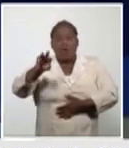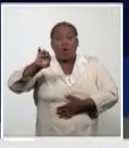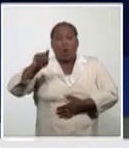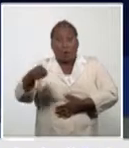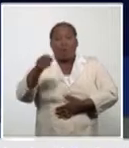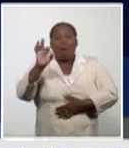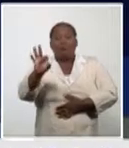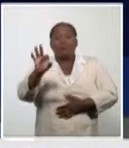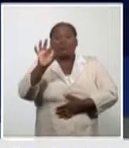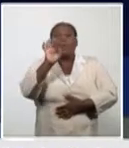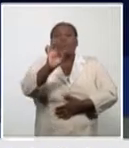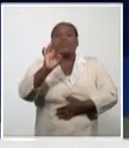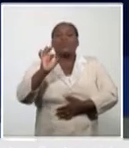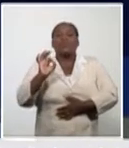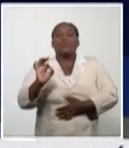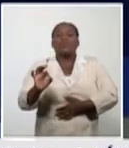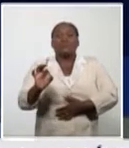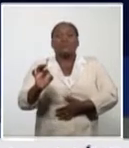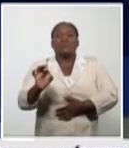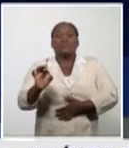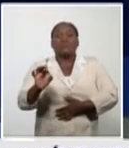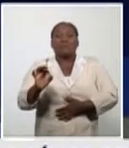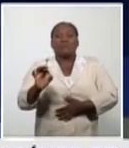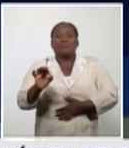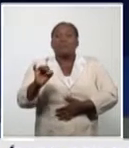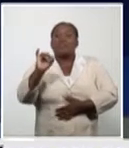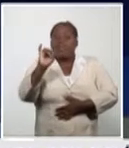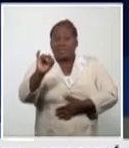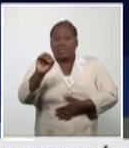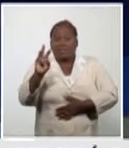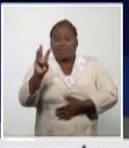of the virus could not be properly traced.